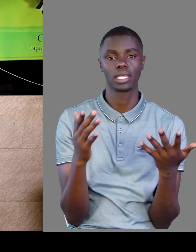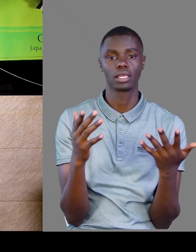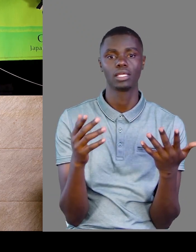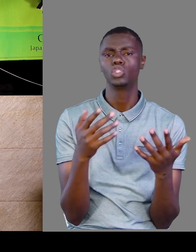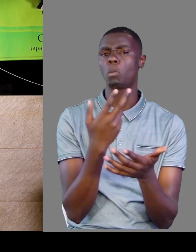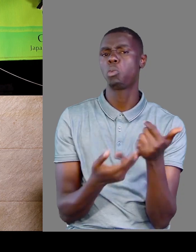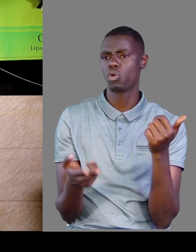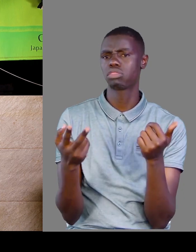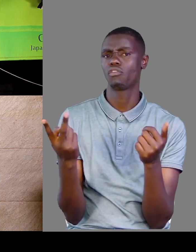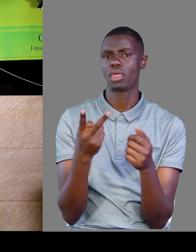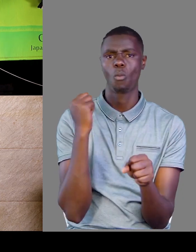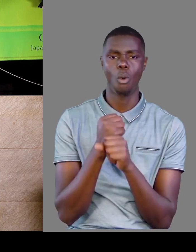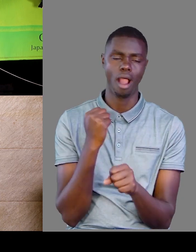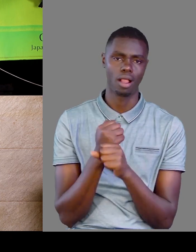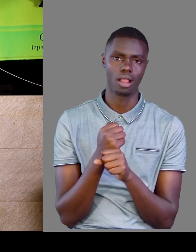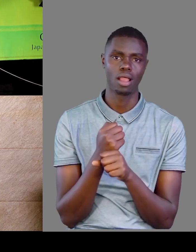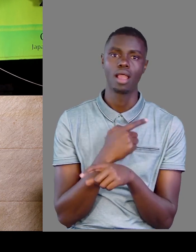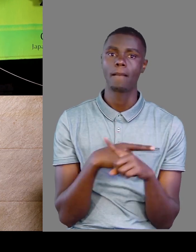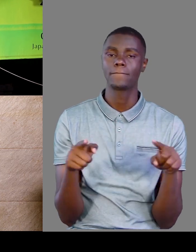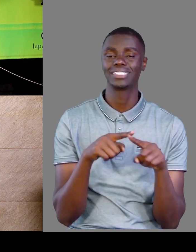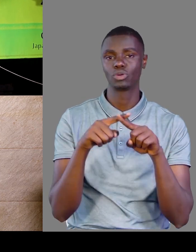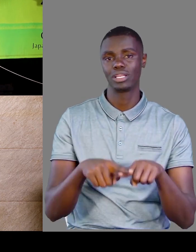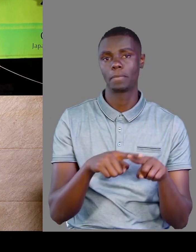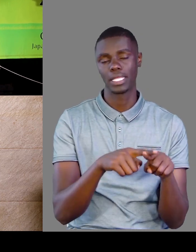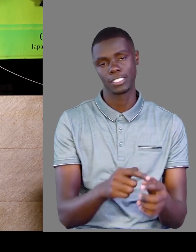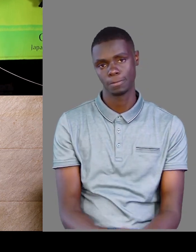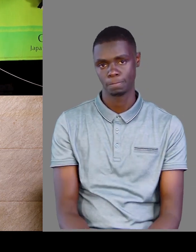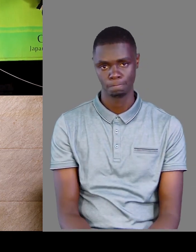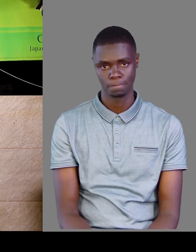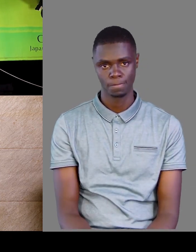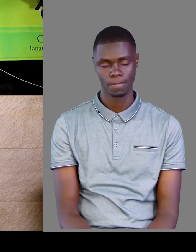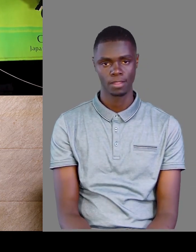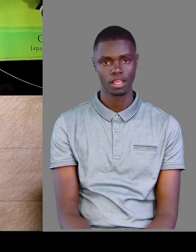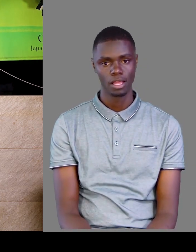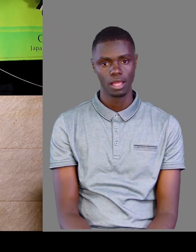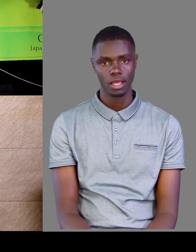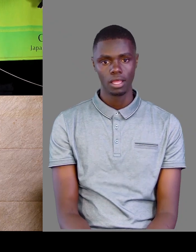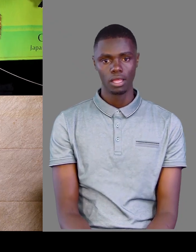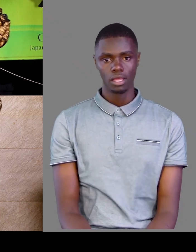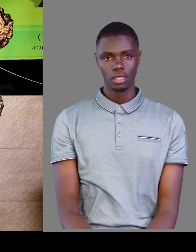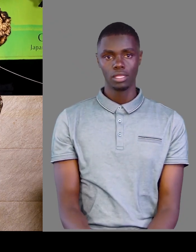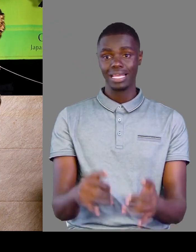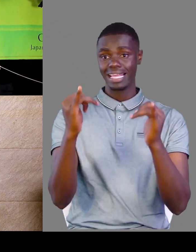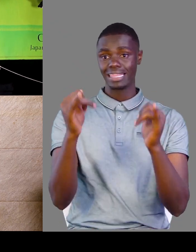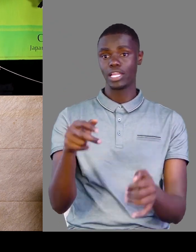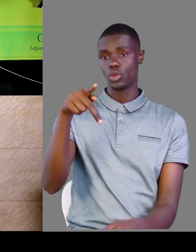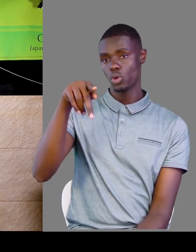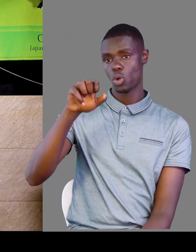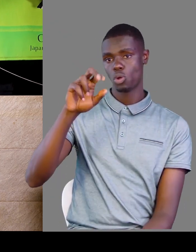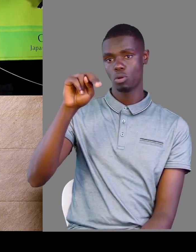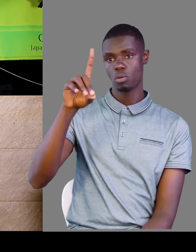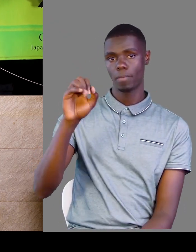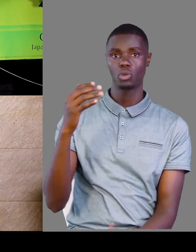both of them work. It's all in the head. Yeah. And now the new Pendo that you get to